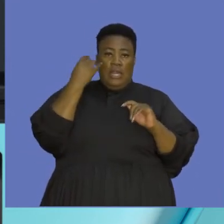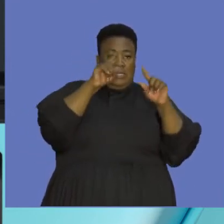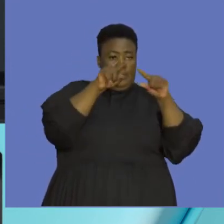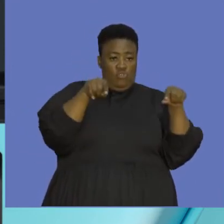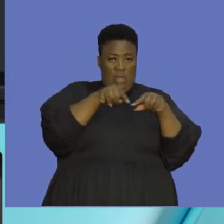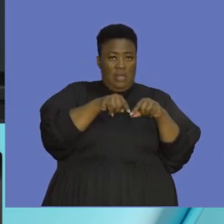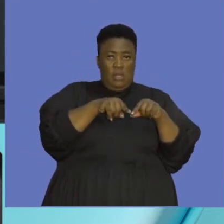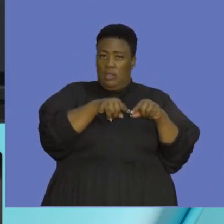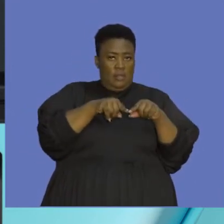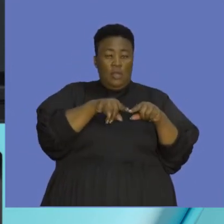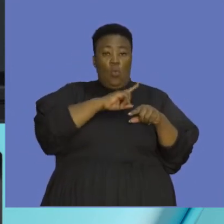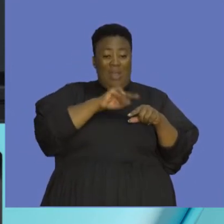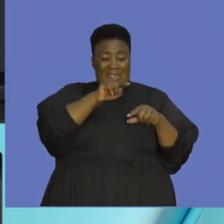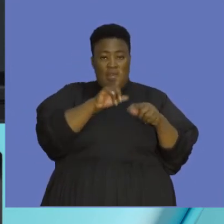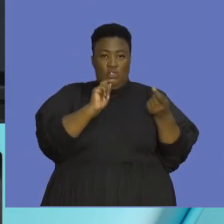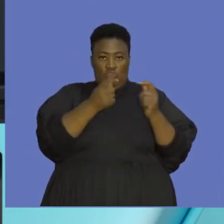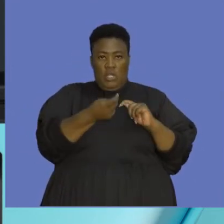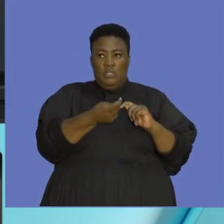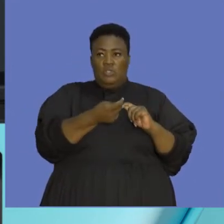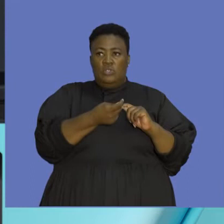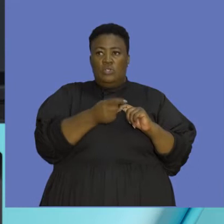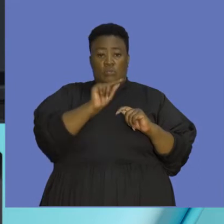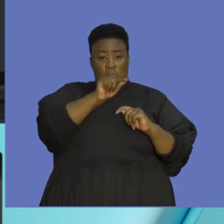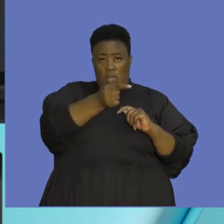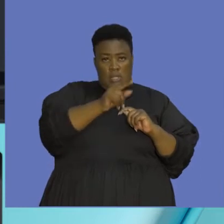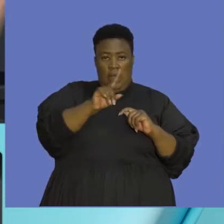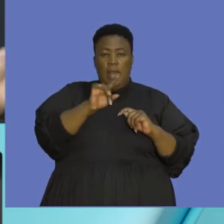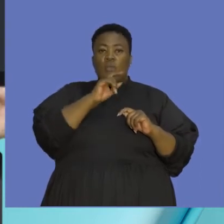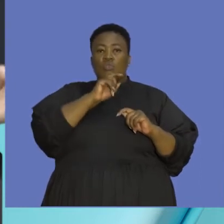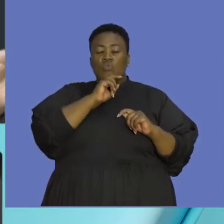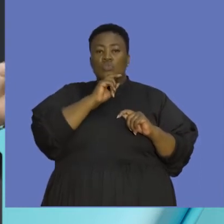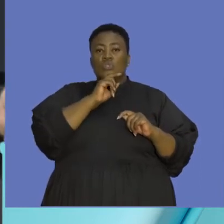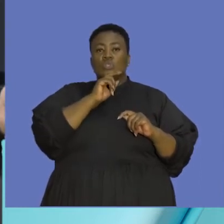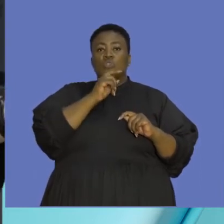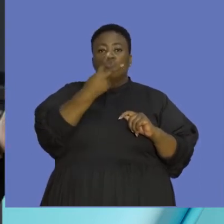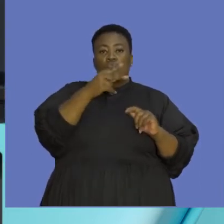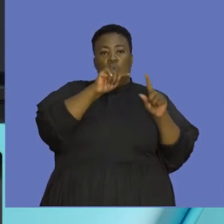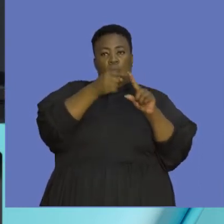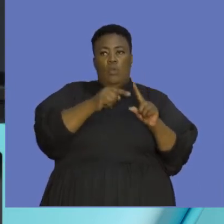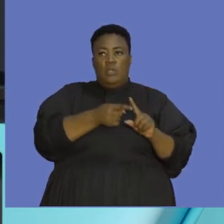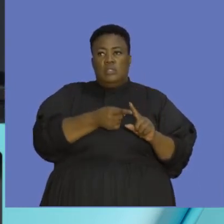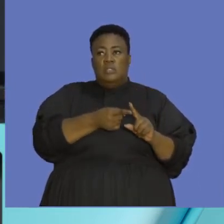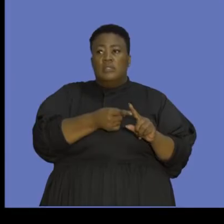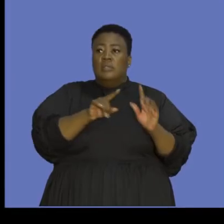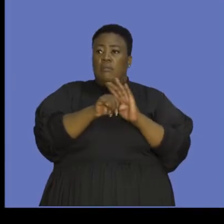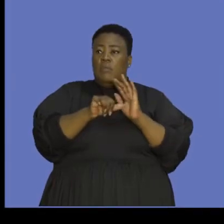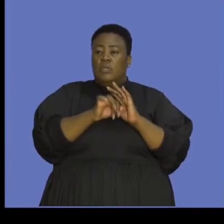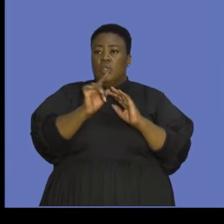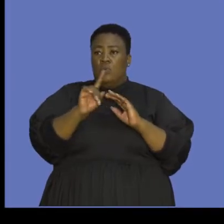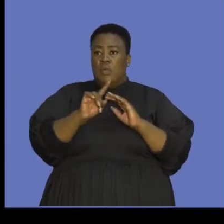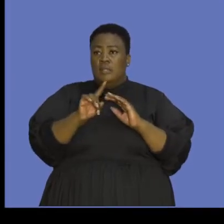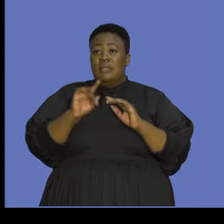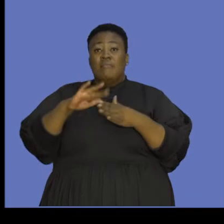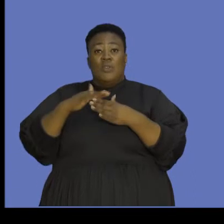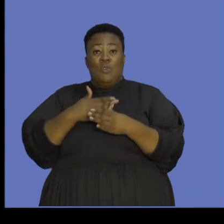Don't forget the triangle, because there's a change. You can't use a point, you've got to use 2 points to calculate the gradient. What's